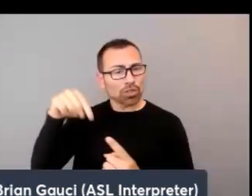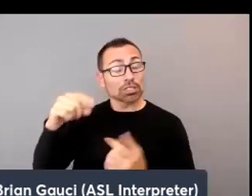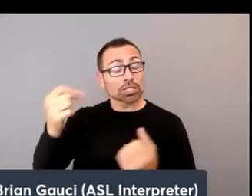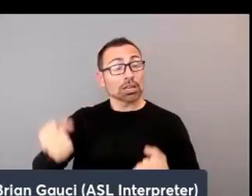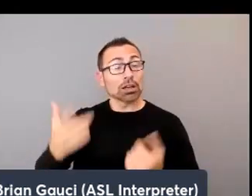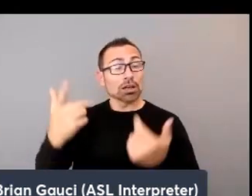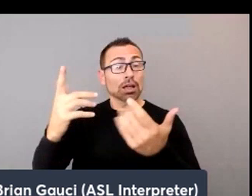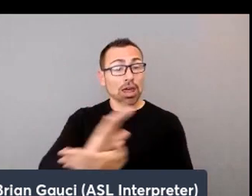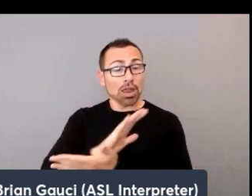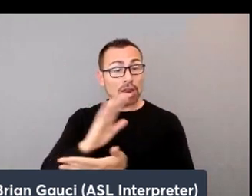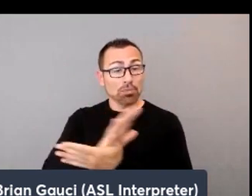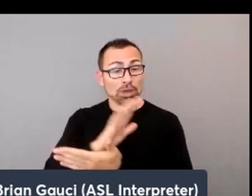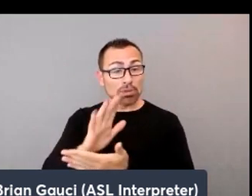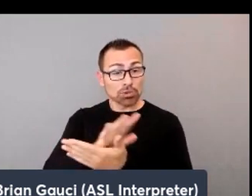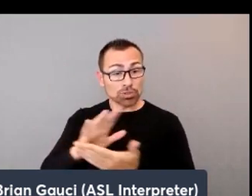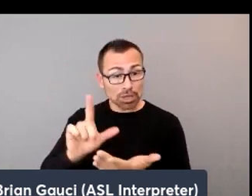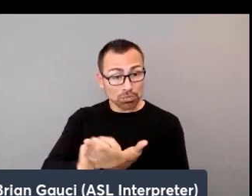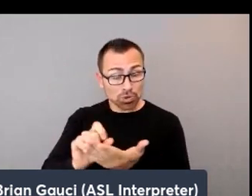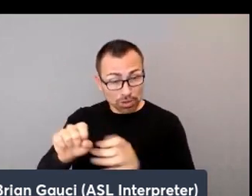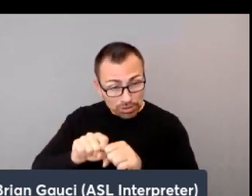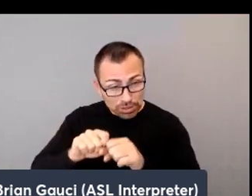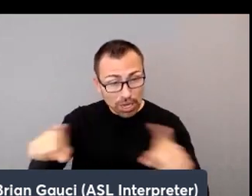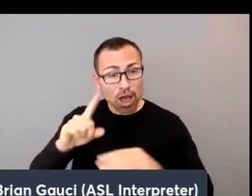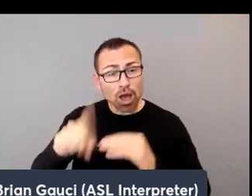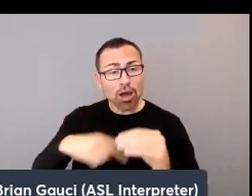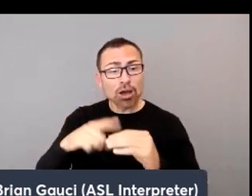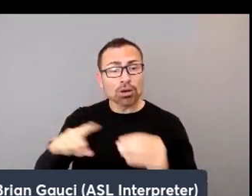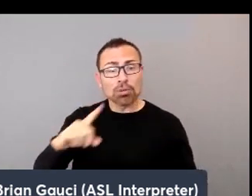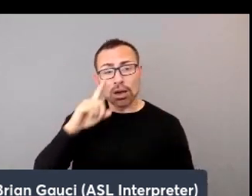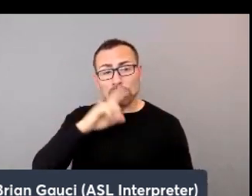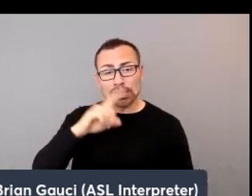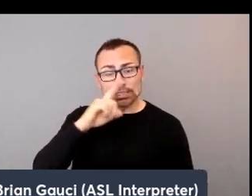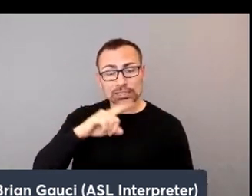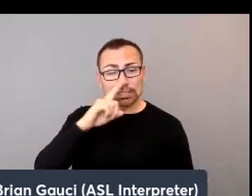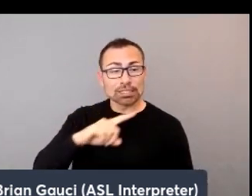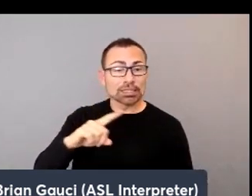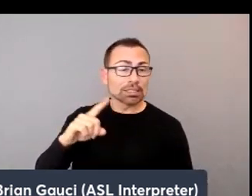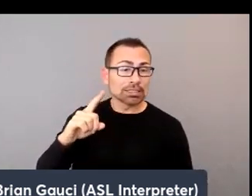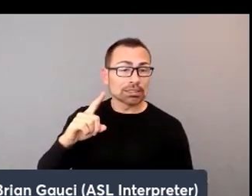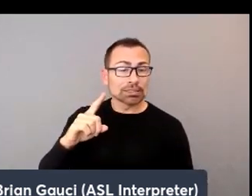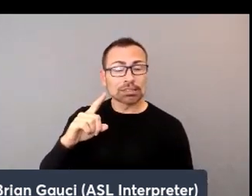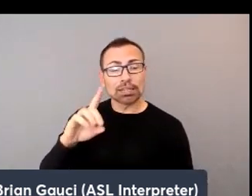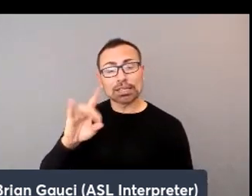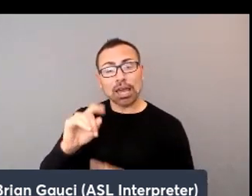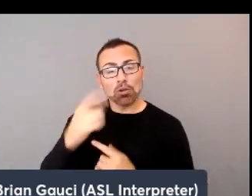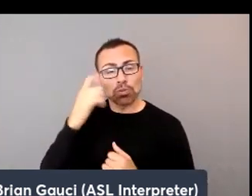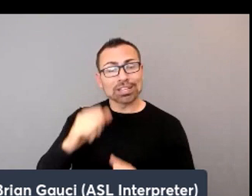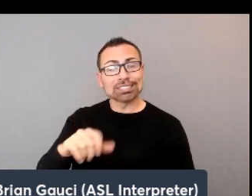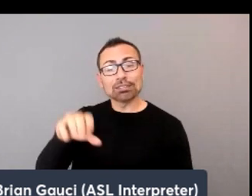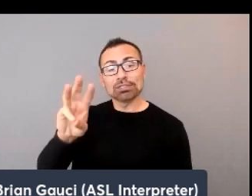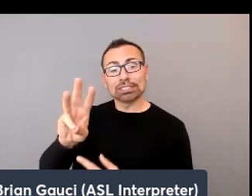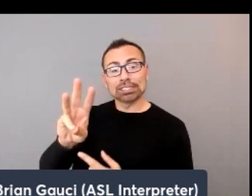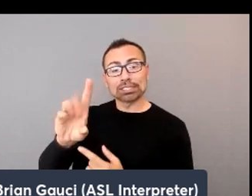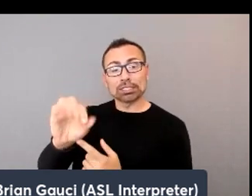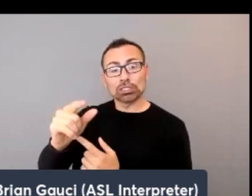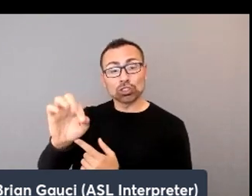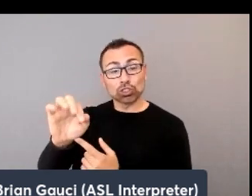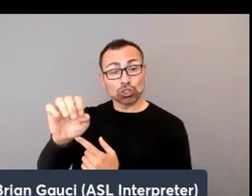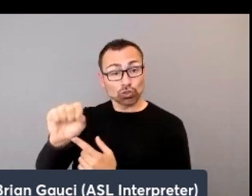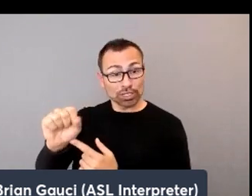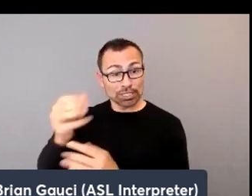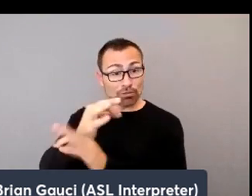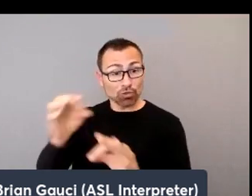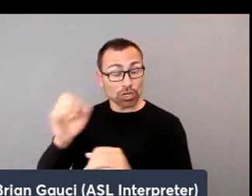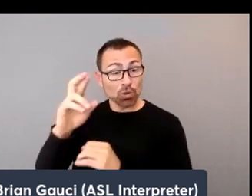exploring synthetic data were mostly because of 6 degrees of freedom or reinforcement learning. But it turns out that it just makes